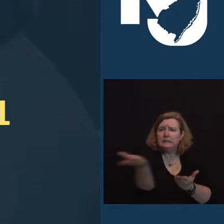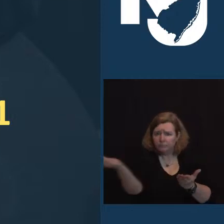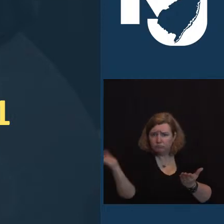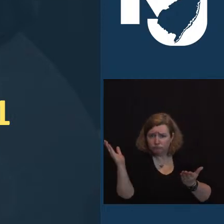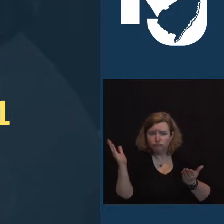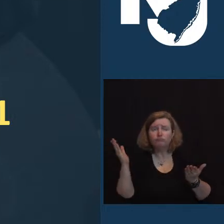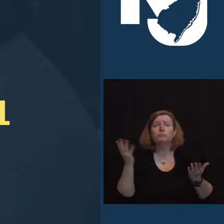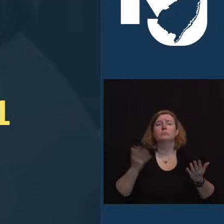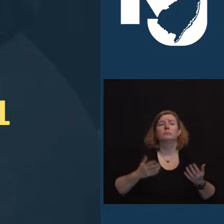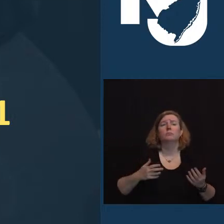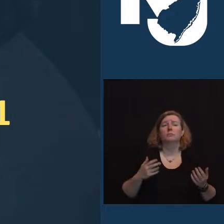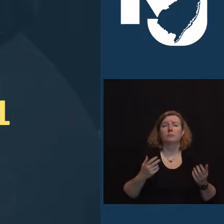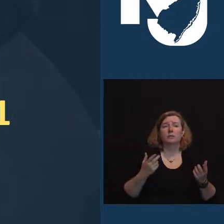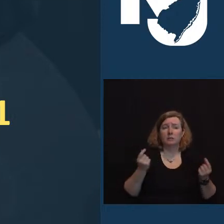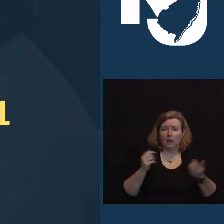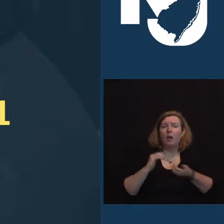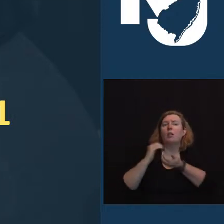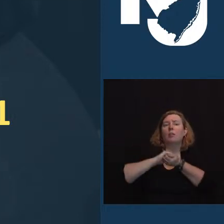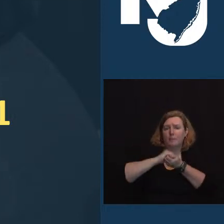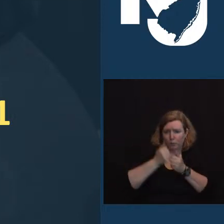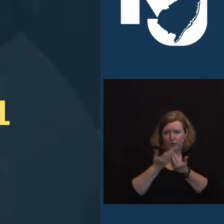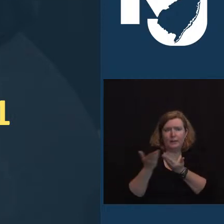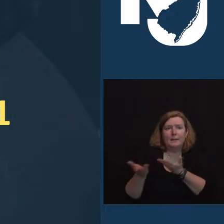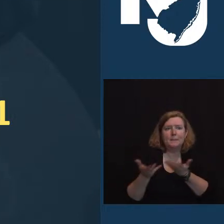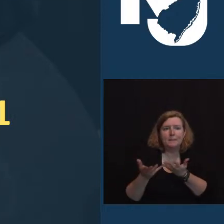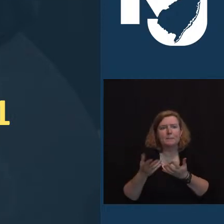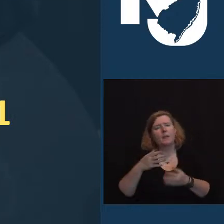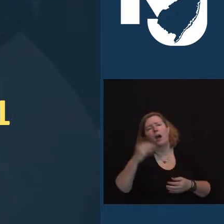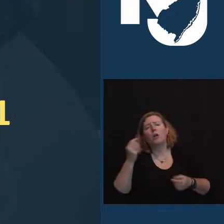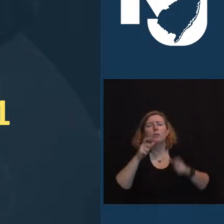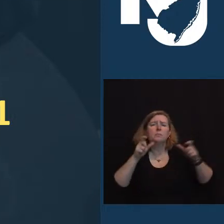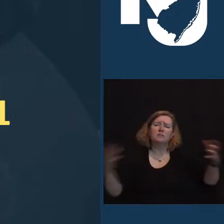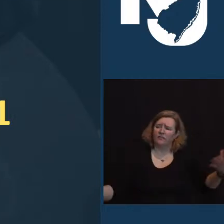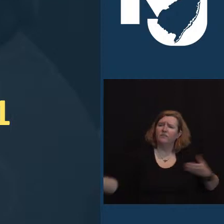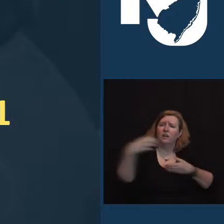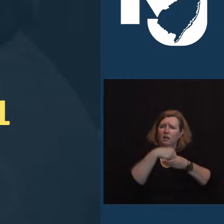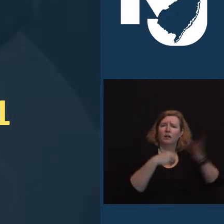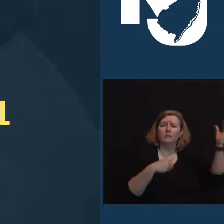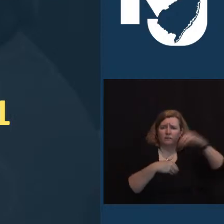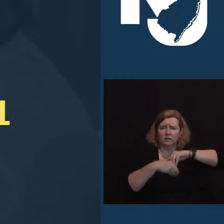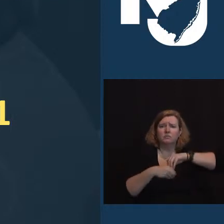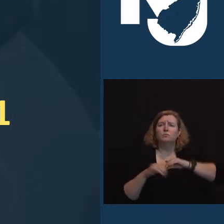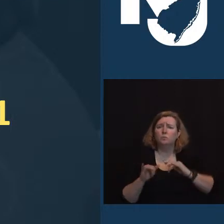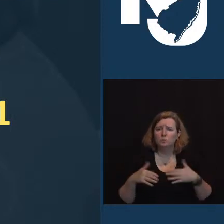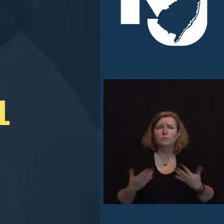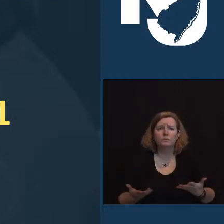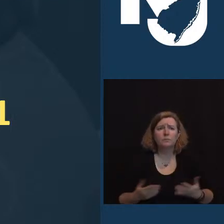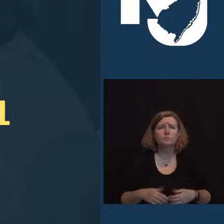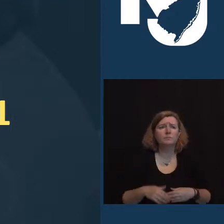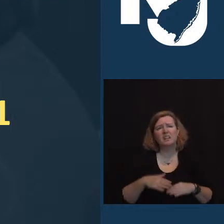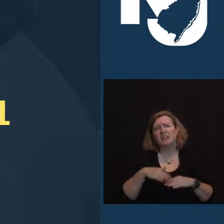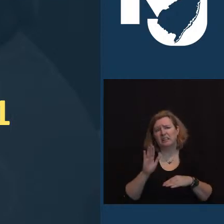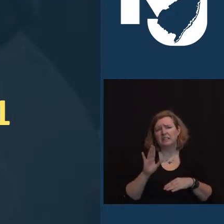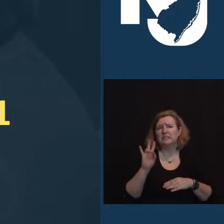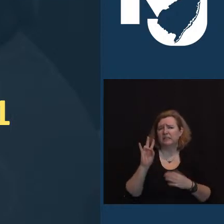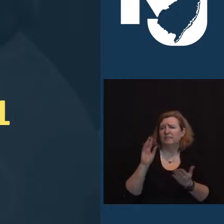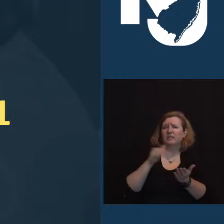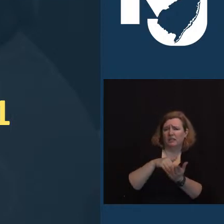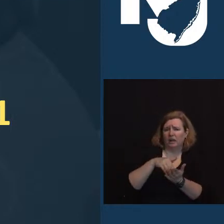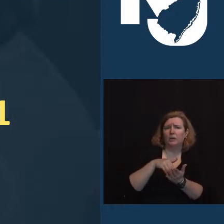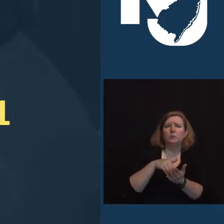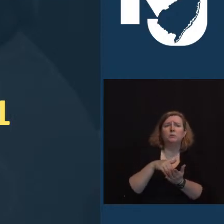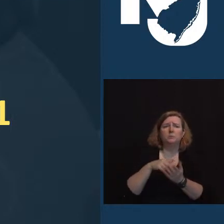this collaboration, among, by the way, other collaborations, at least 7,000 homebound New Jerseyans have